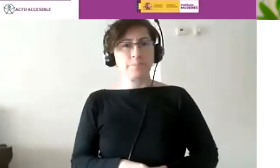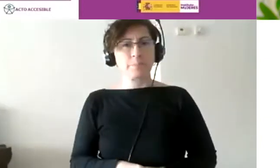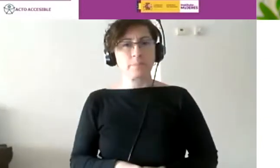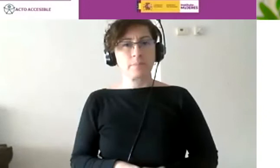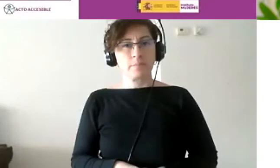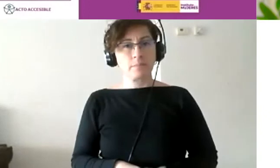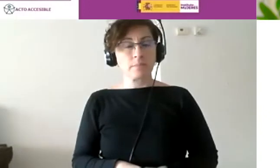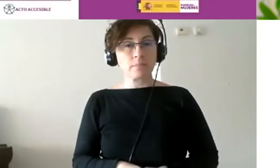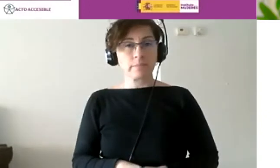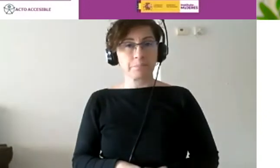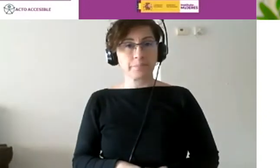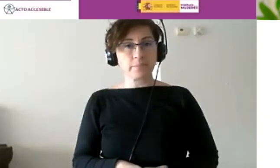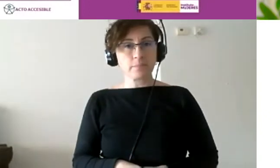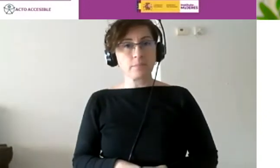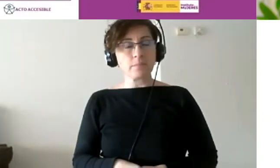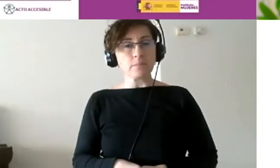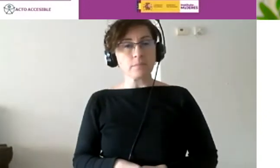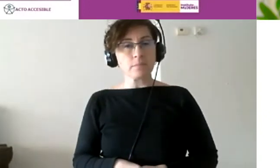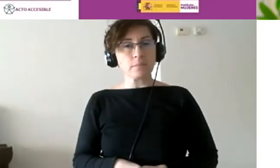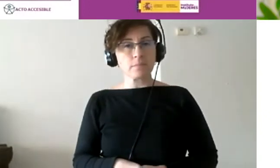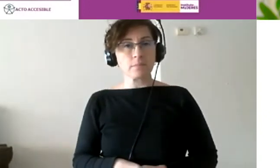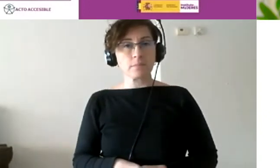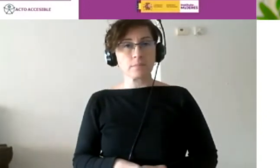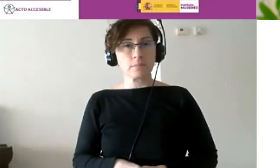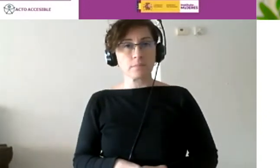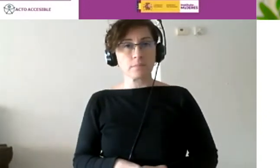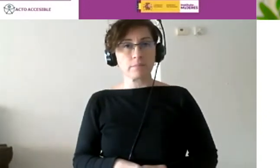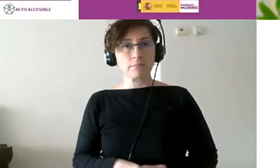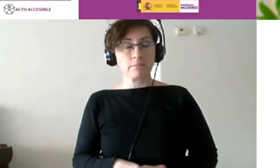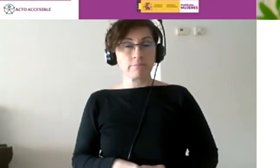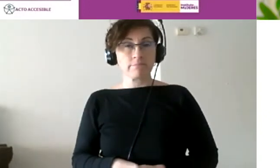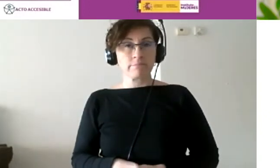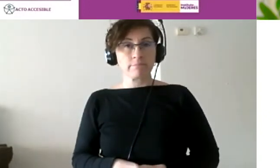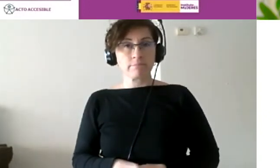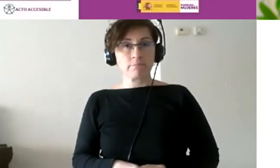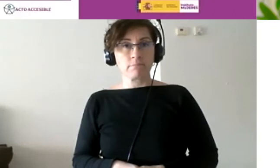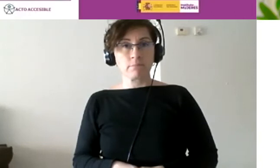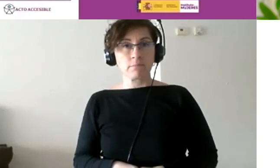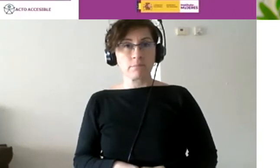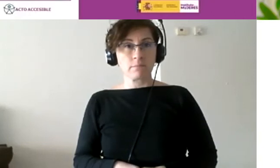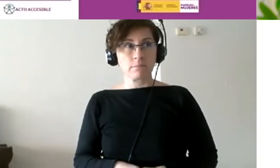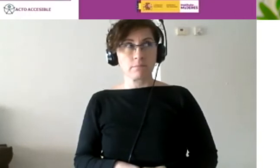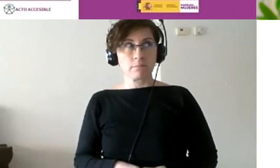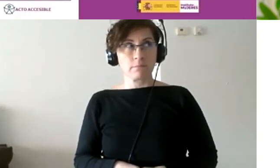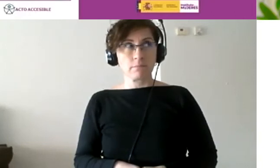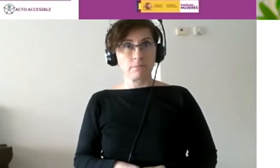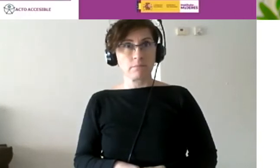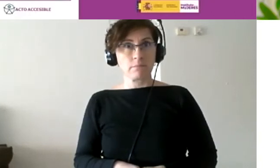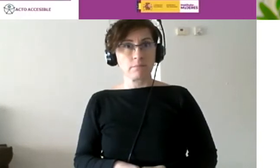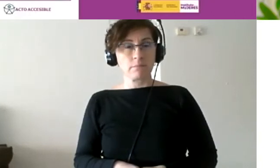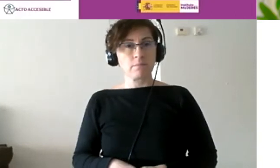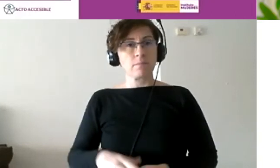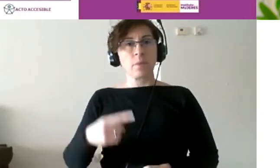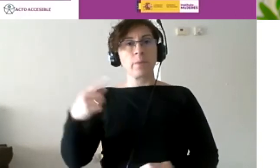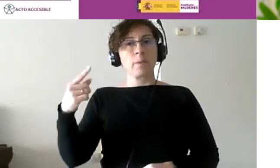shelter. There are too many steps down, I can't go there. But my son is staying just here and